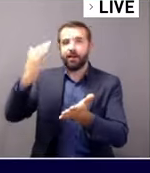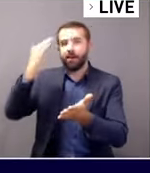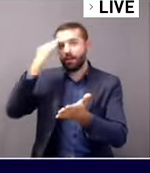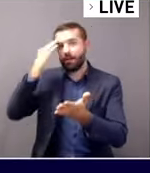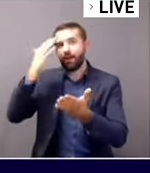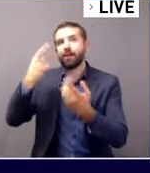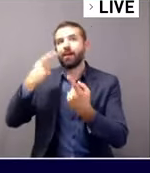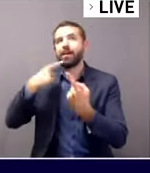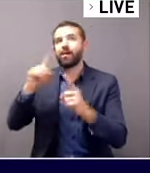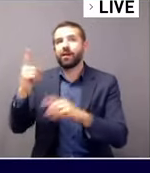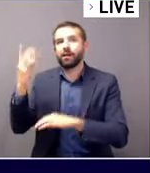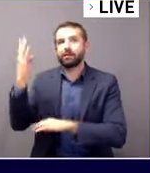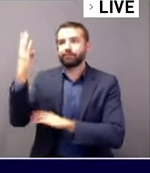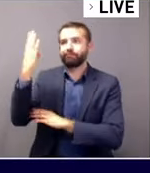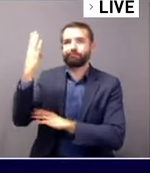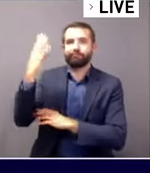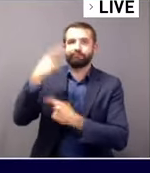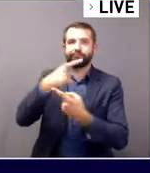or comment on.